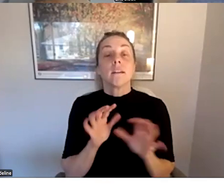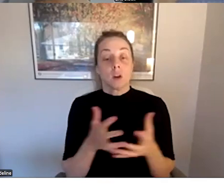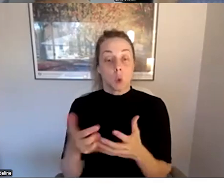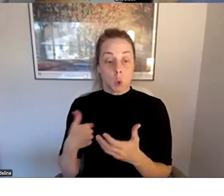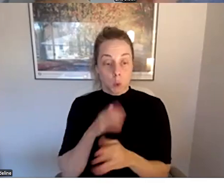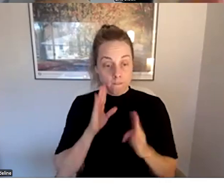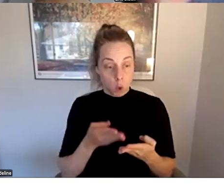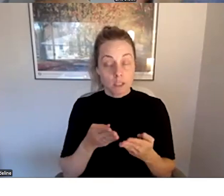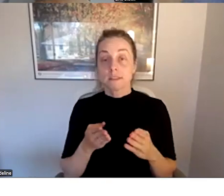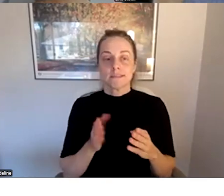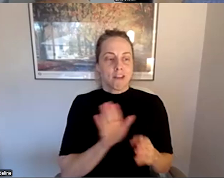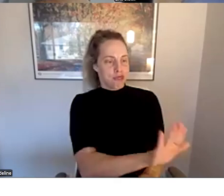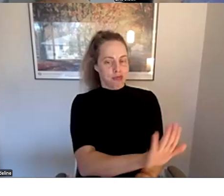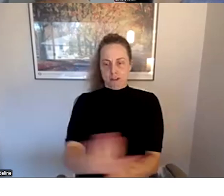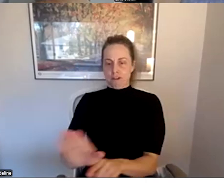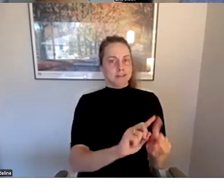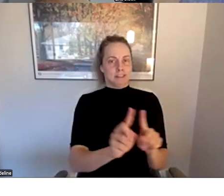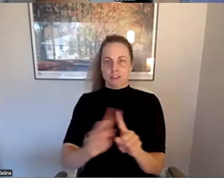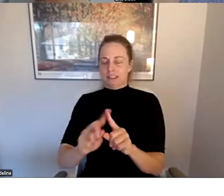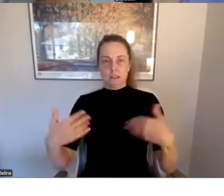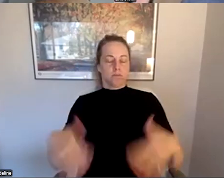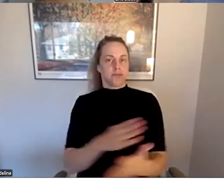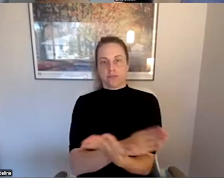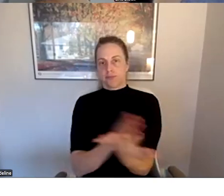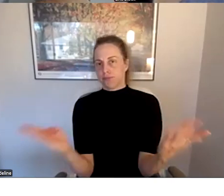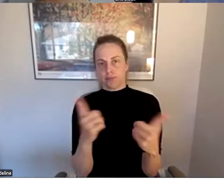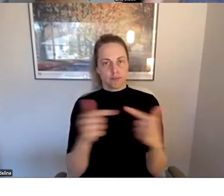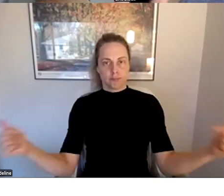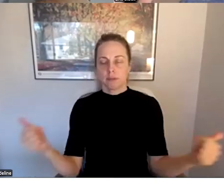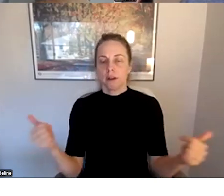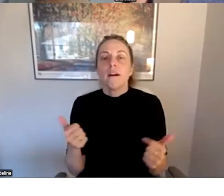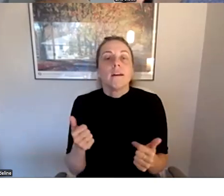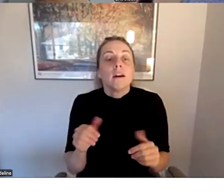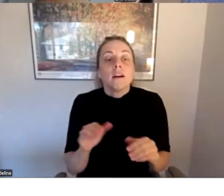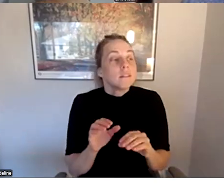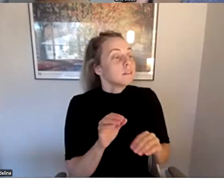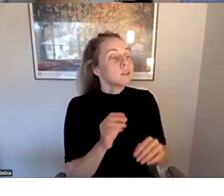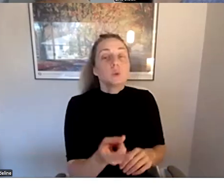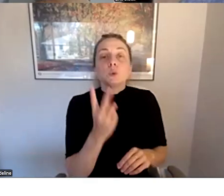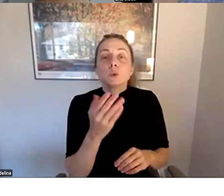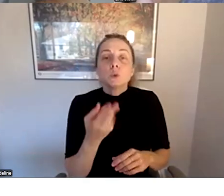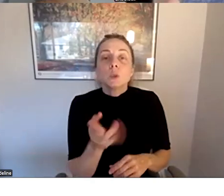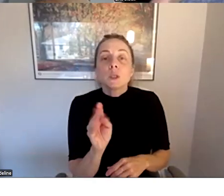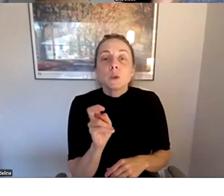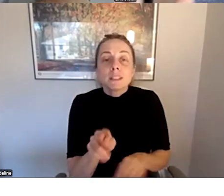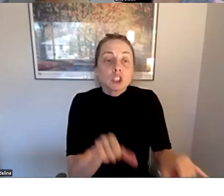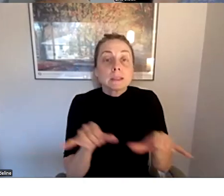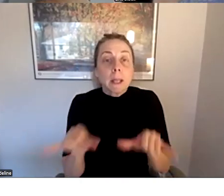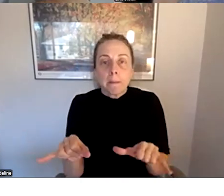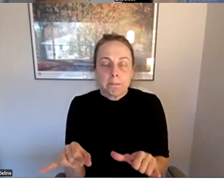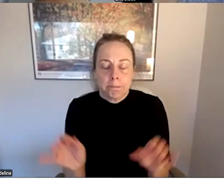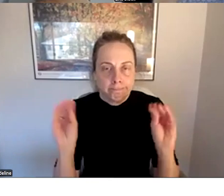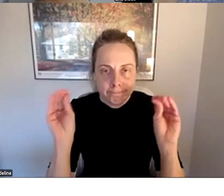are very broad. There are no two human beings that are exactly alike. Even twins, favor differences. And so